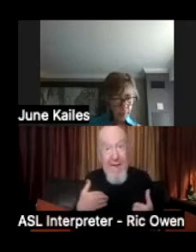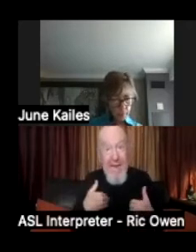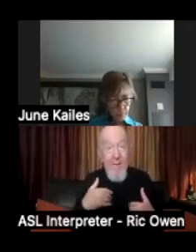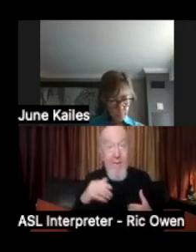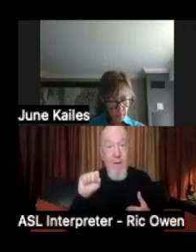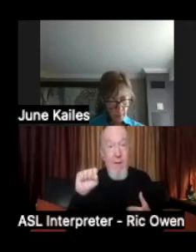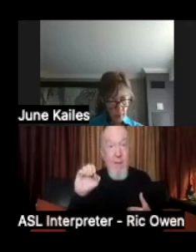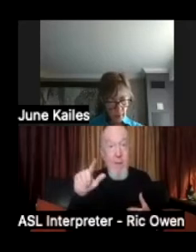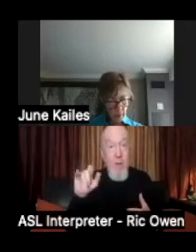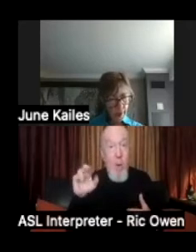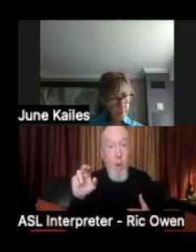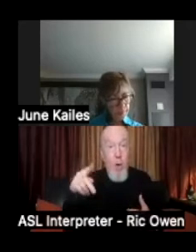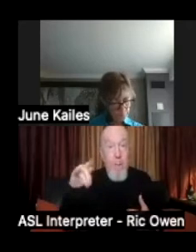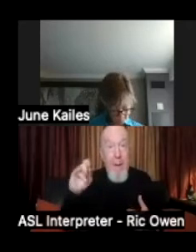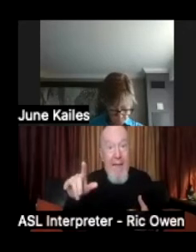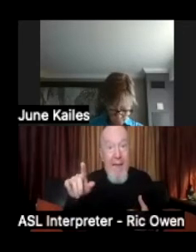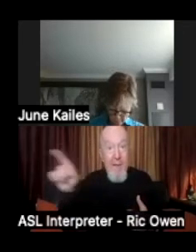backup?